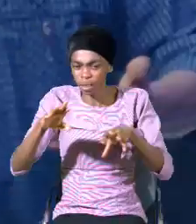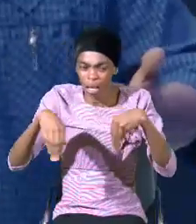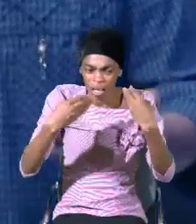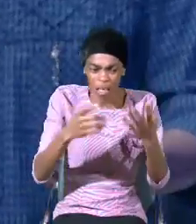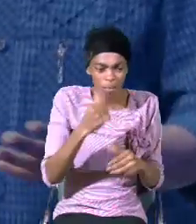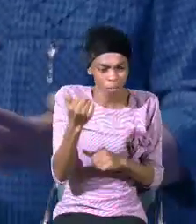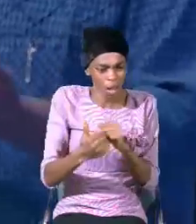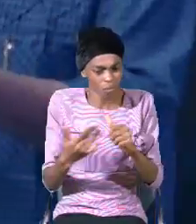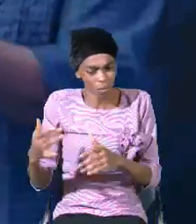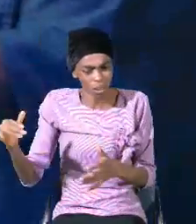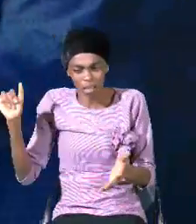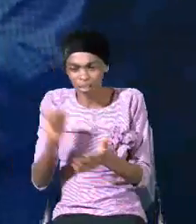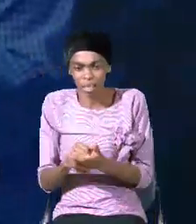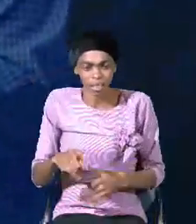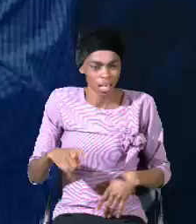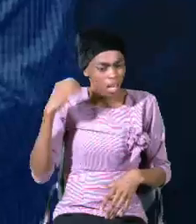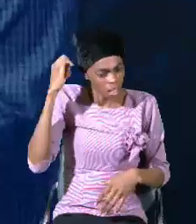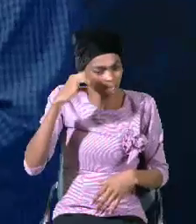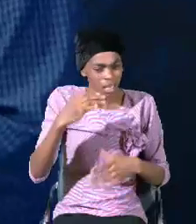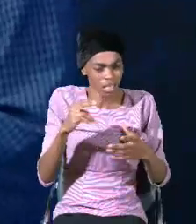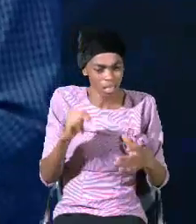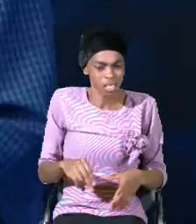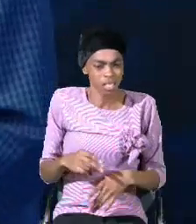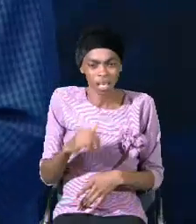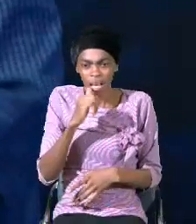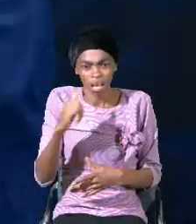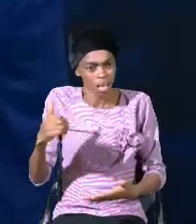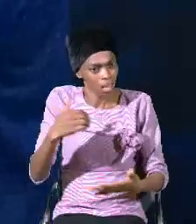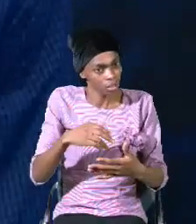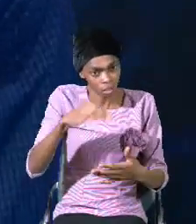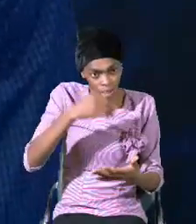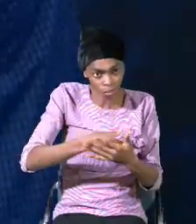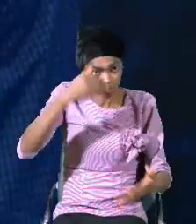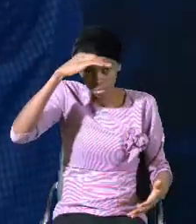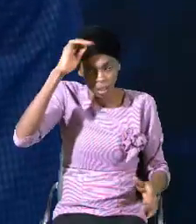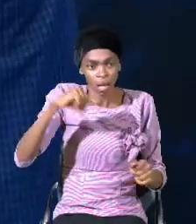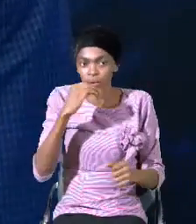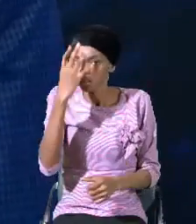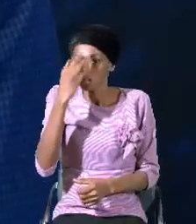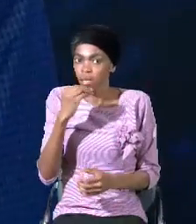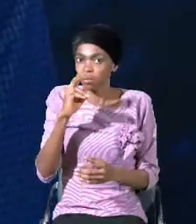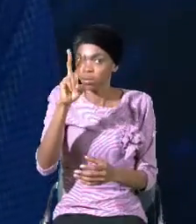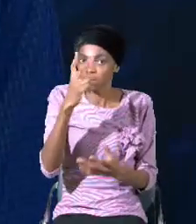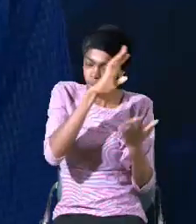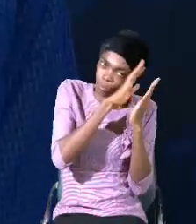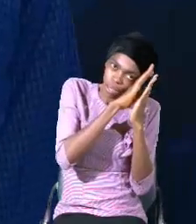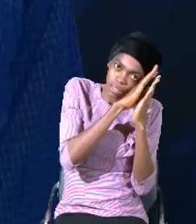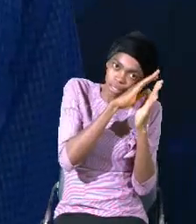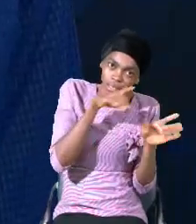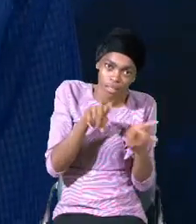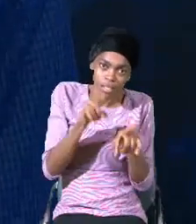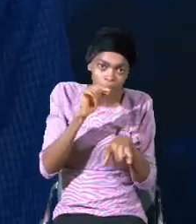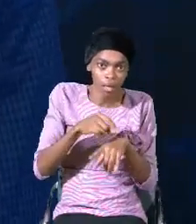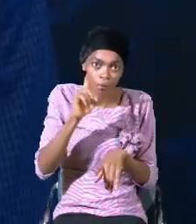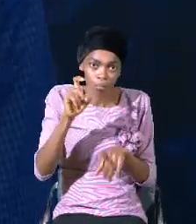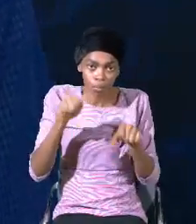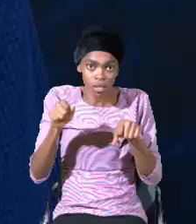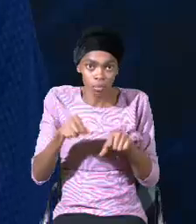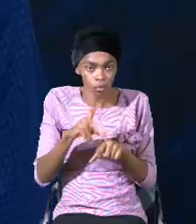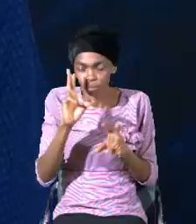a rich man cannot sleep on two beds at the same time. He cannot live in two houses at the same time. He